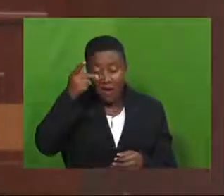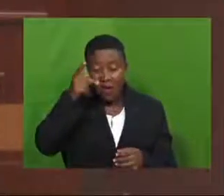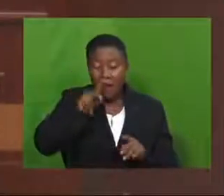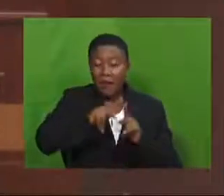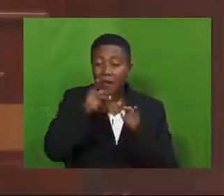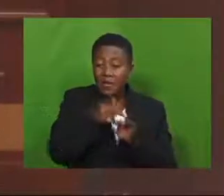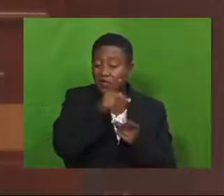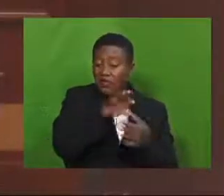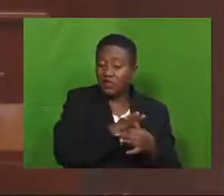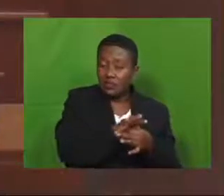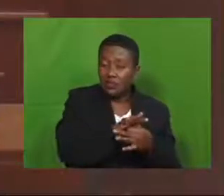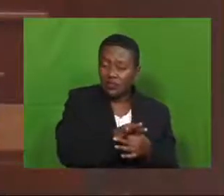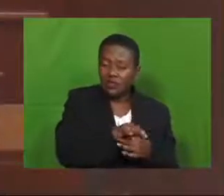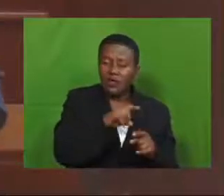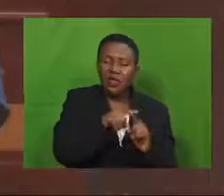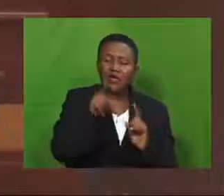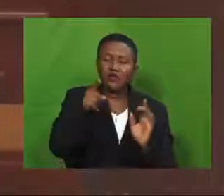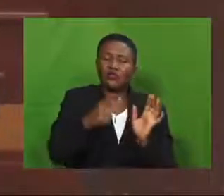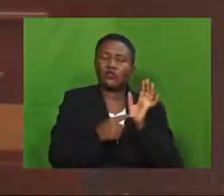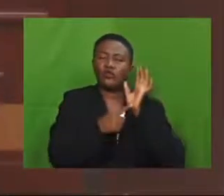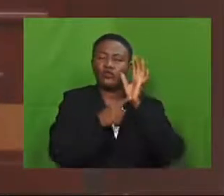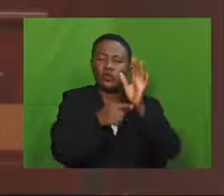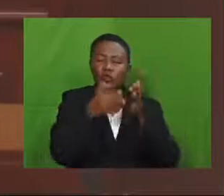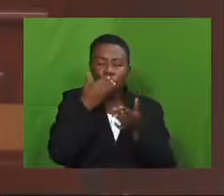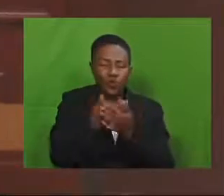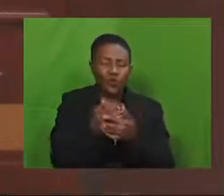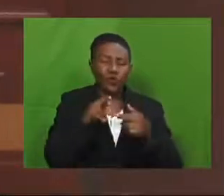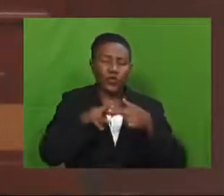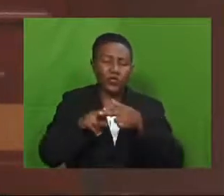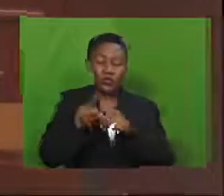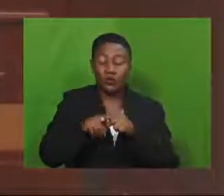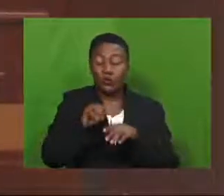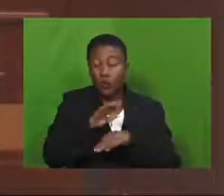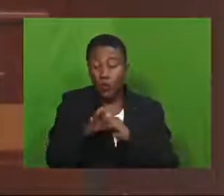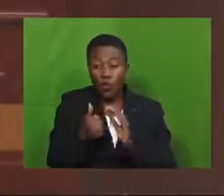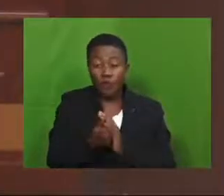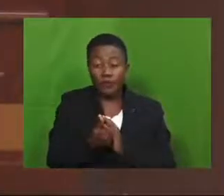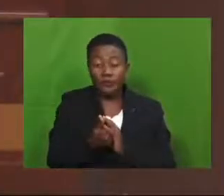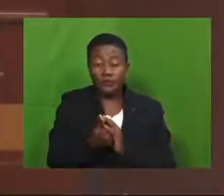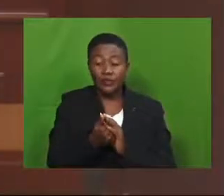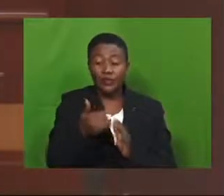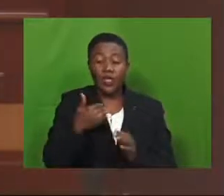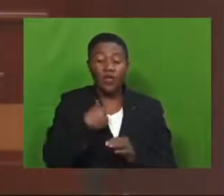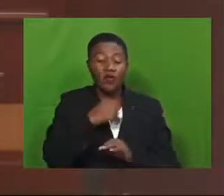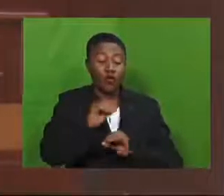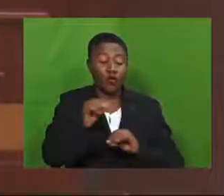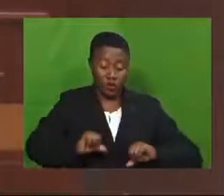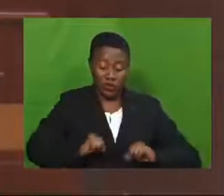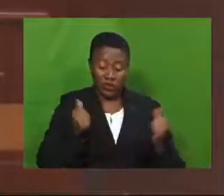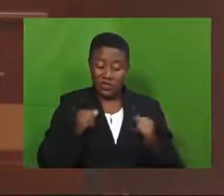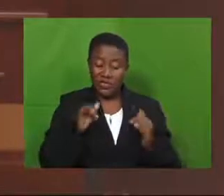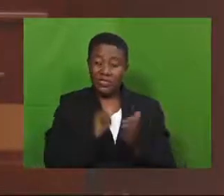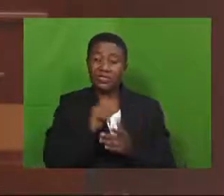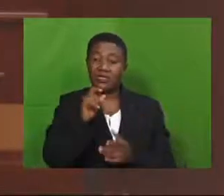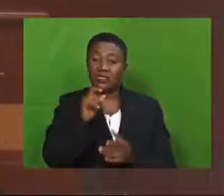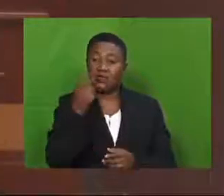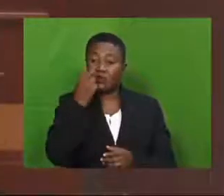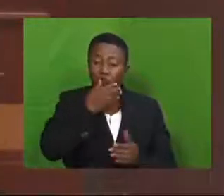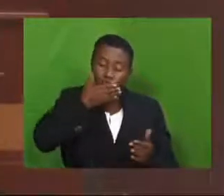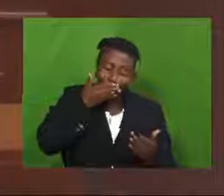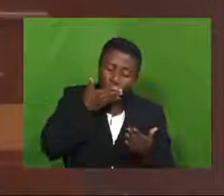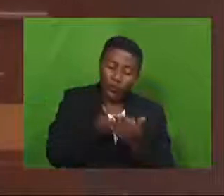to see him as a symbol for emulation. Right, Honorable Speaker, there is no denying the fact that he spoke an impeccable English